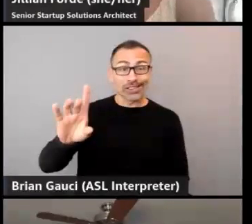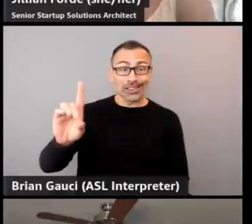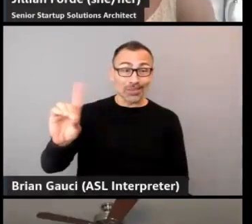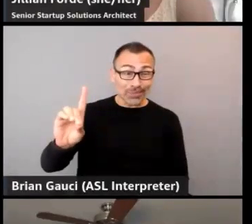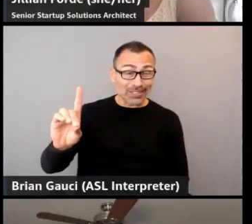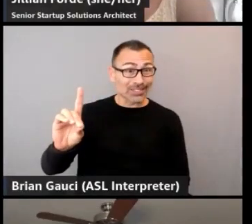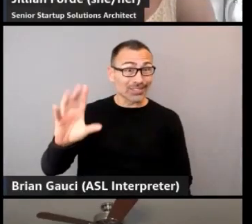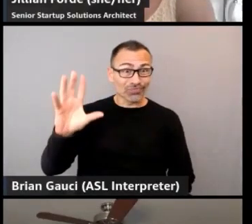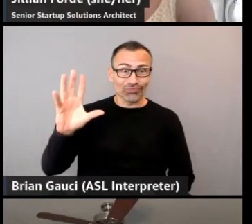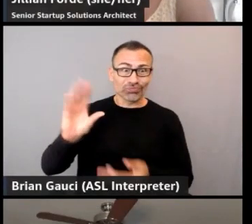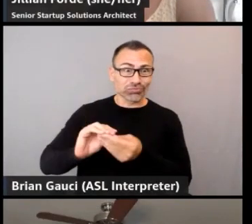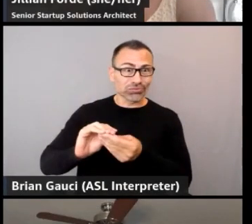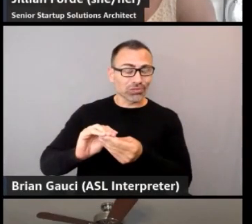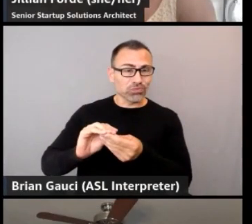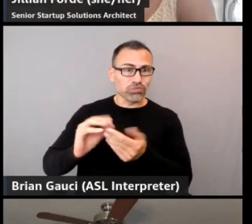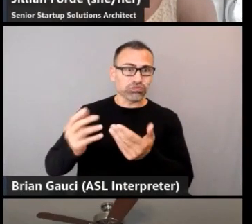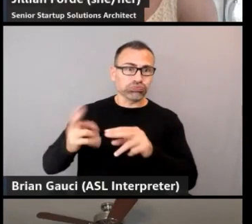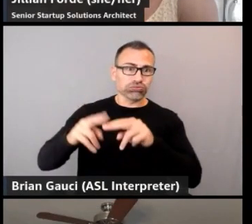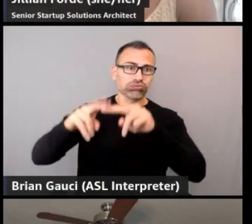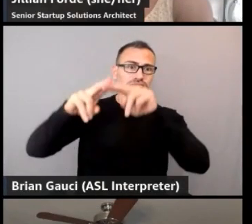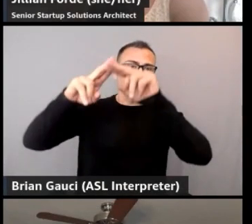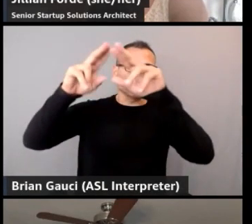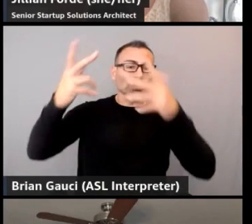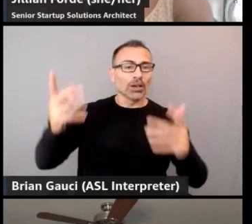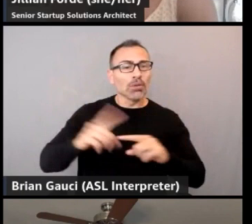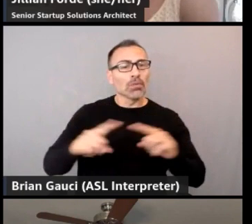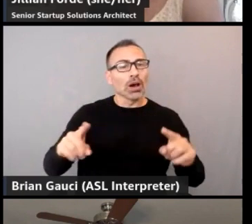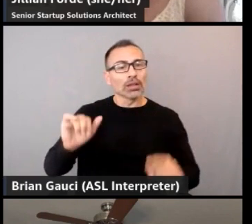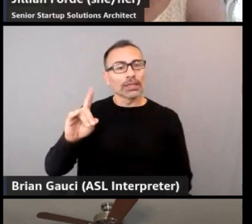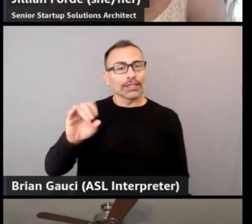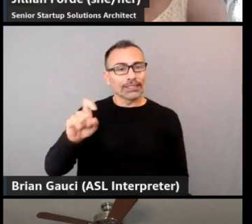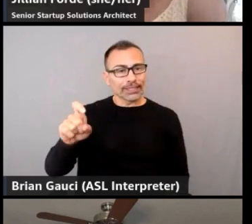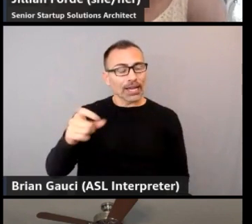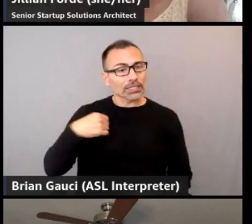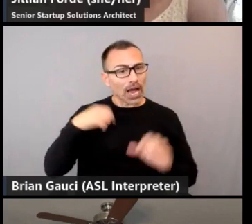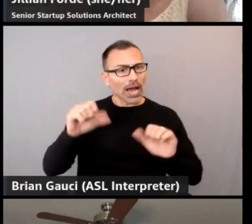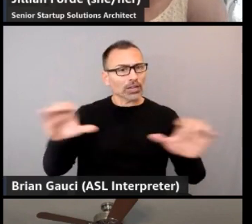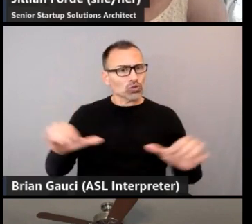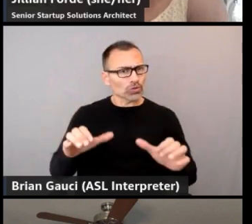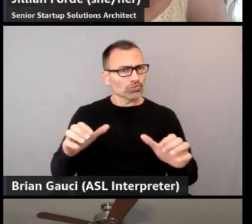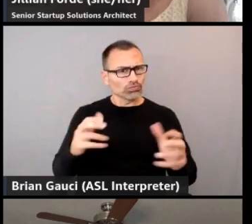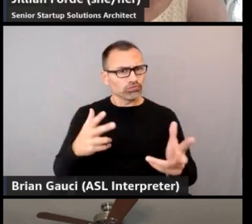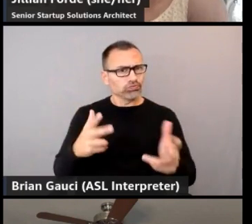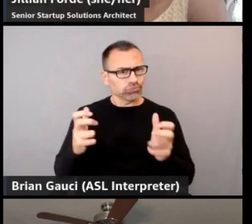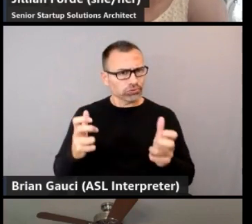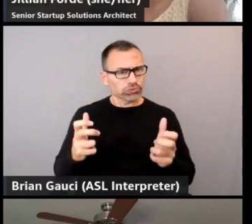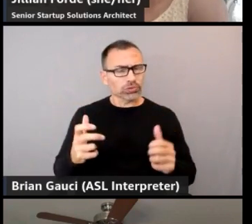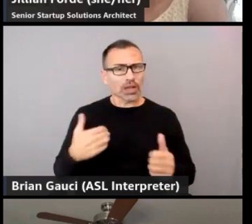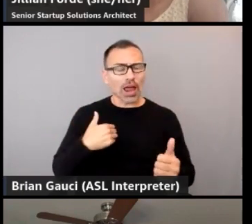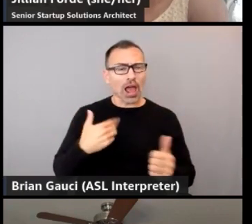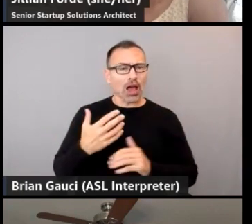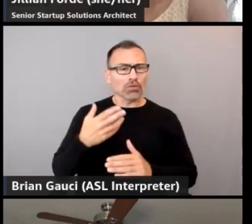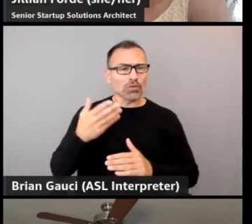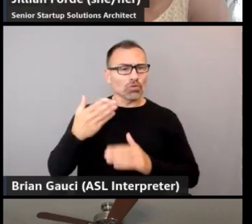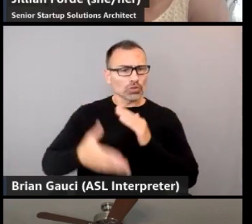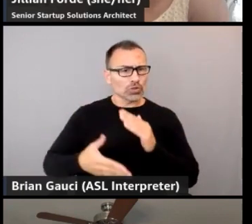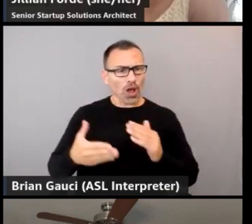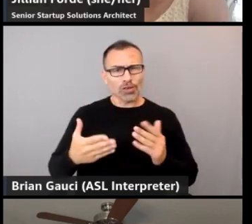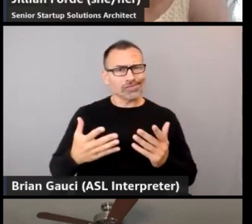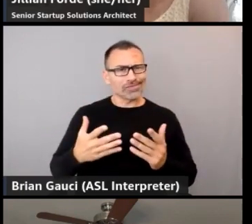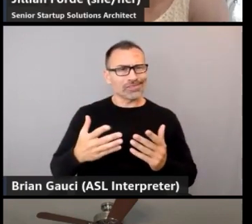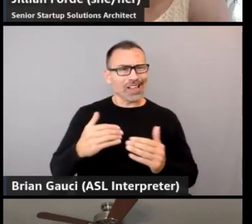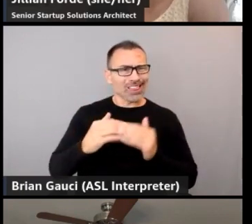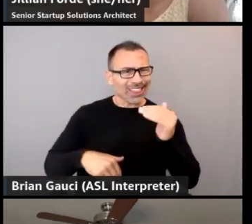time going up there. But with the index, I'm able to do this, very quickly, and I'm able to get back a result, in less than a millisecond in this